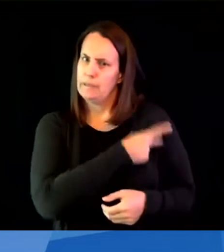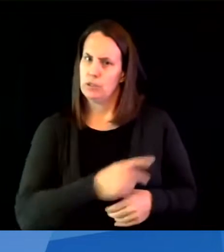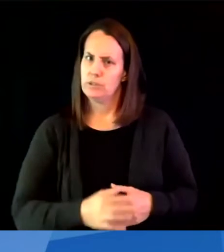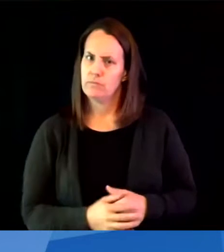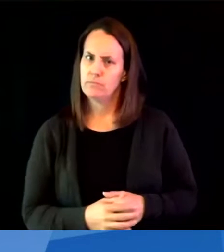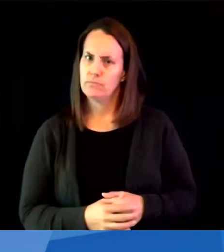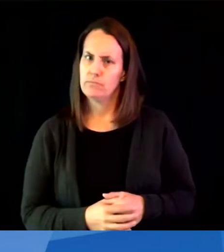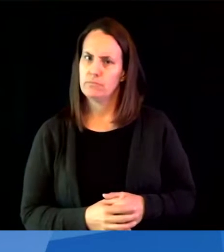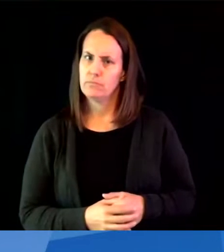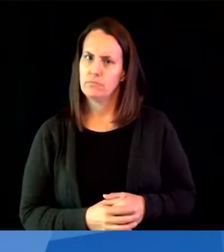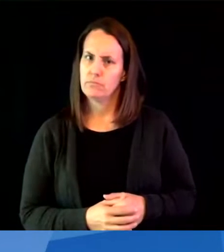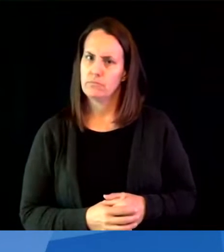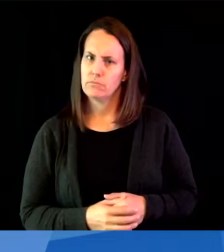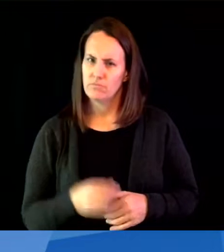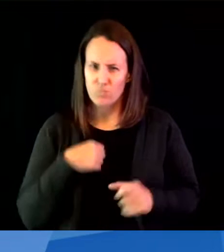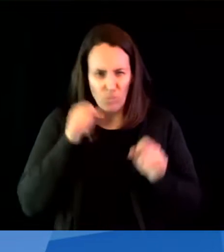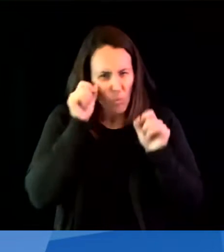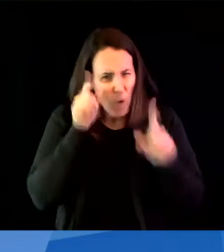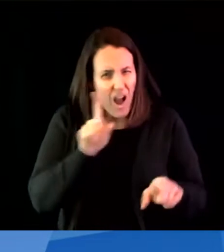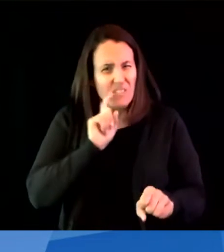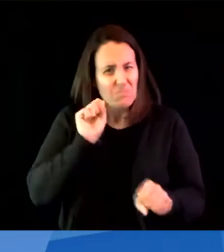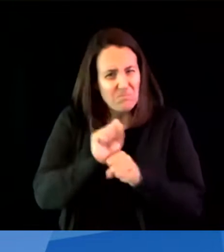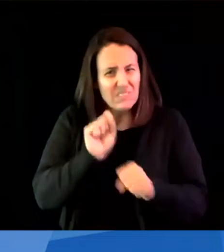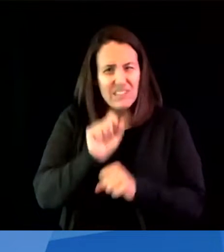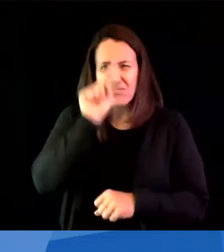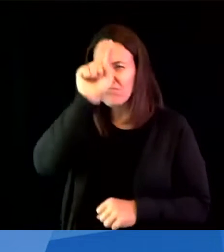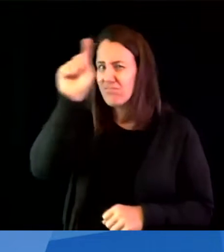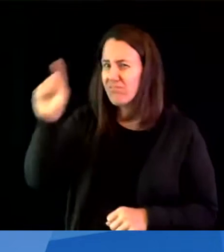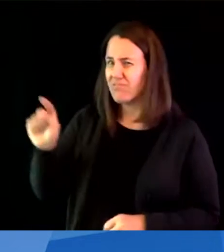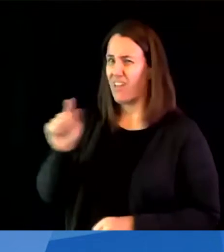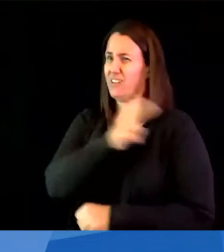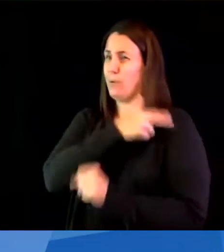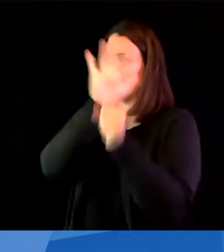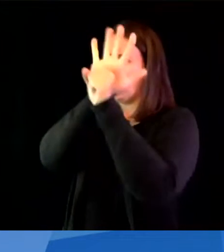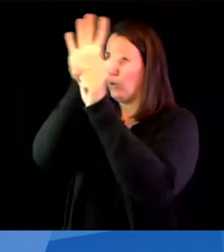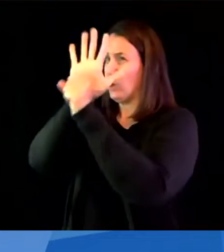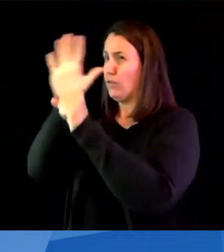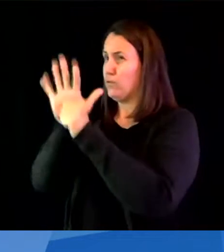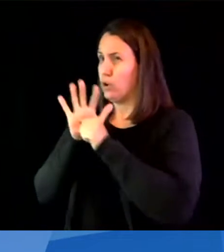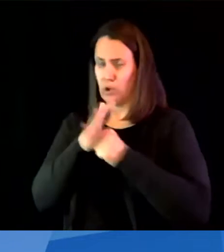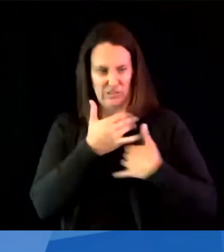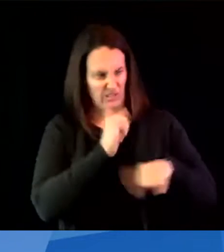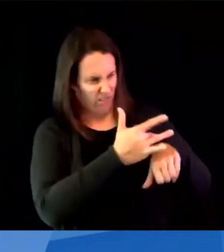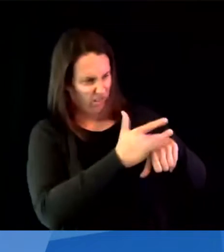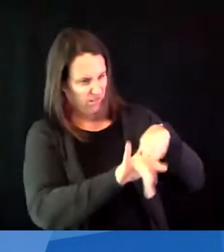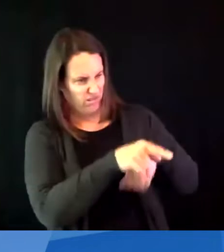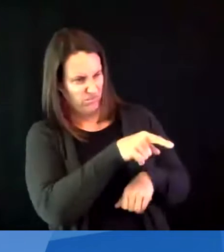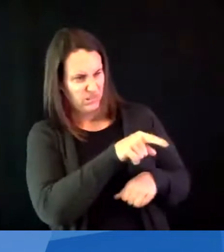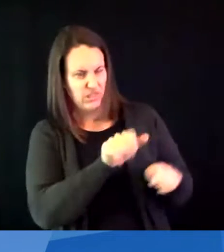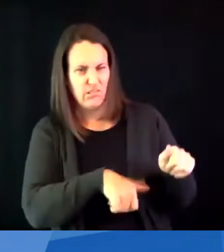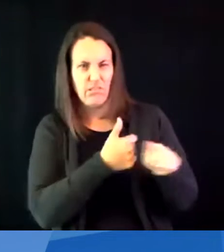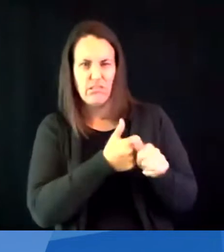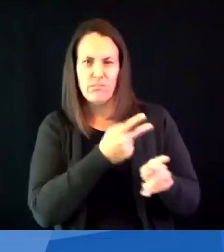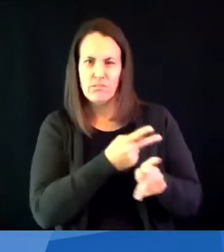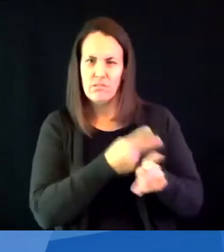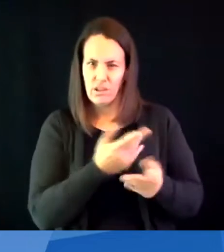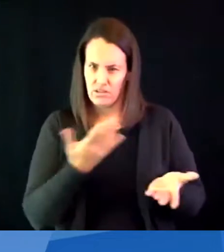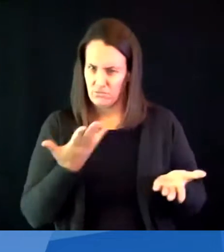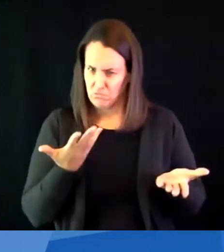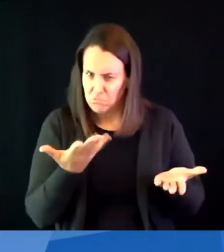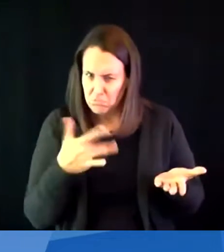are. Why is it that there aren't any today, and when would you expect to get the first patients? Thank you.